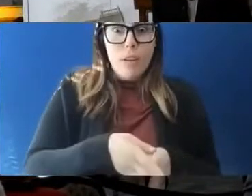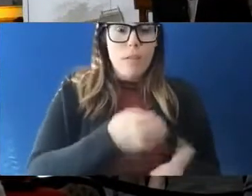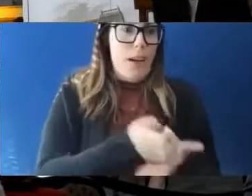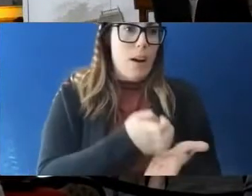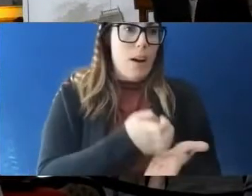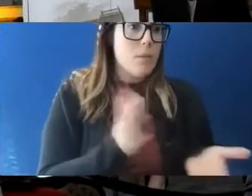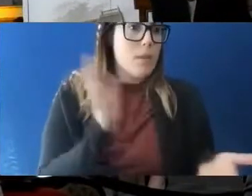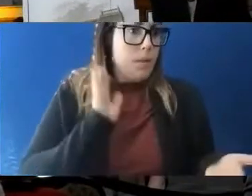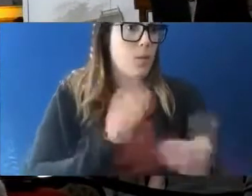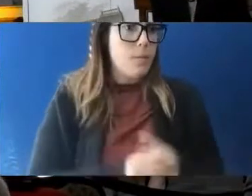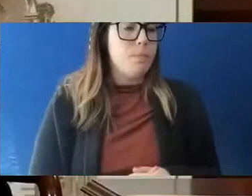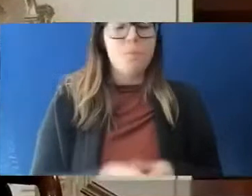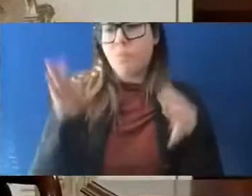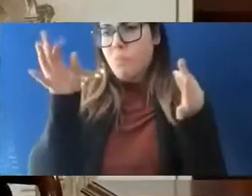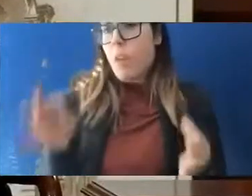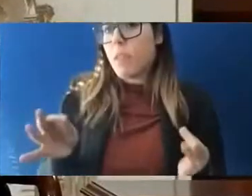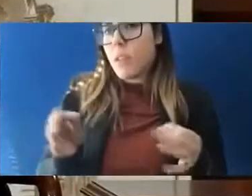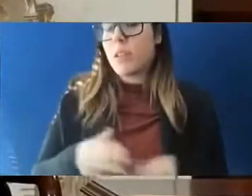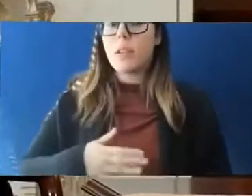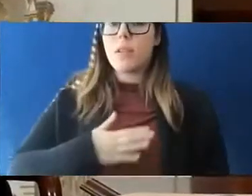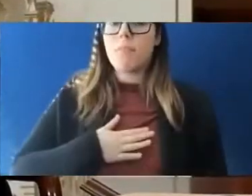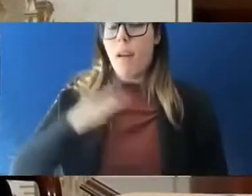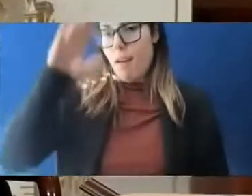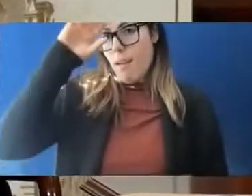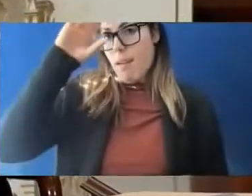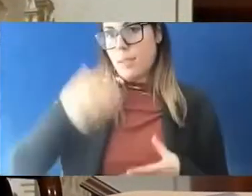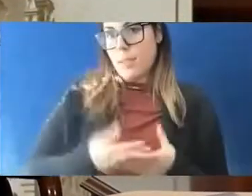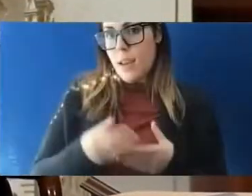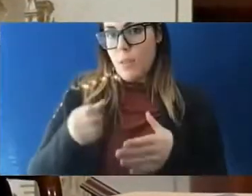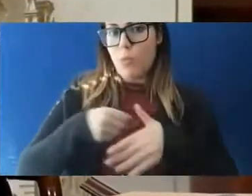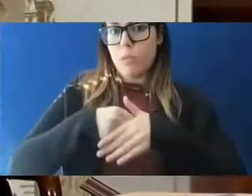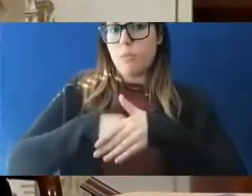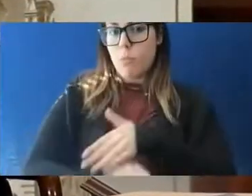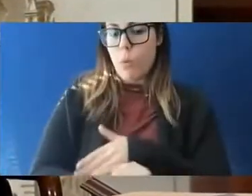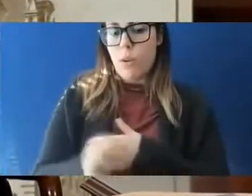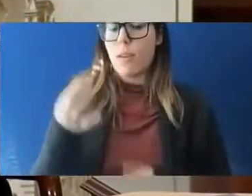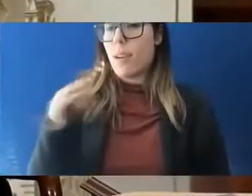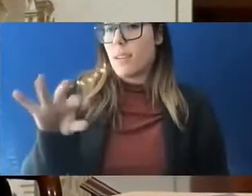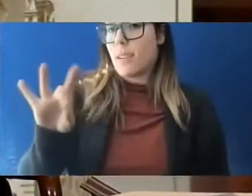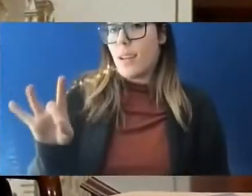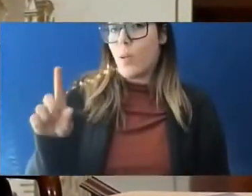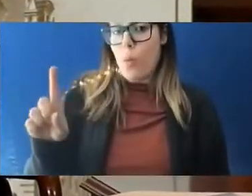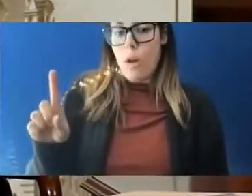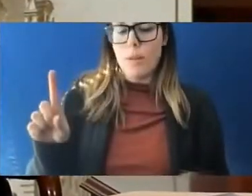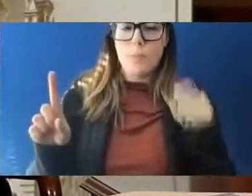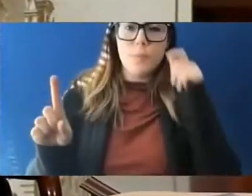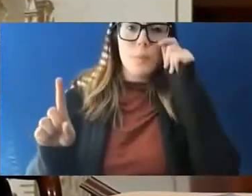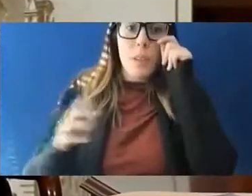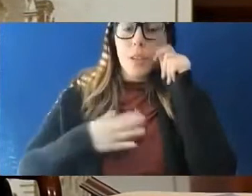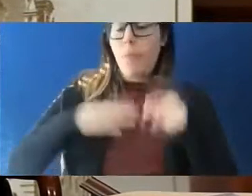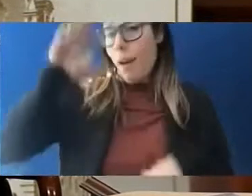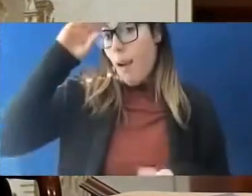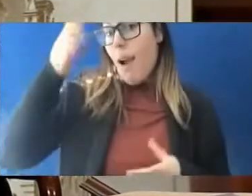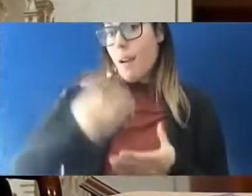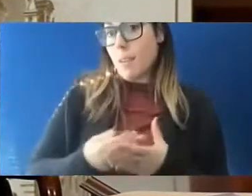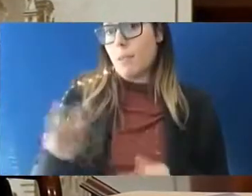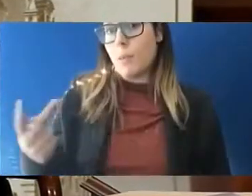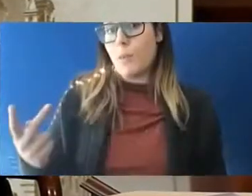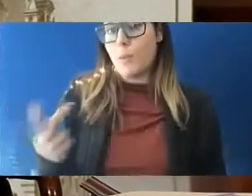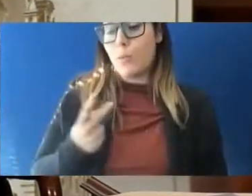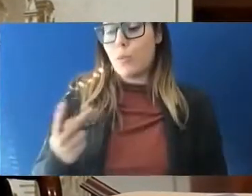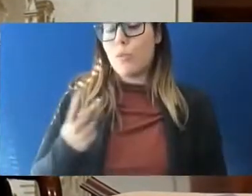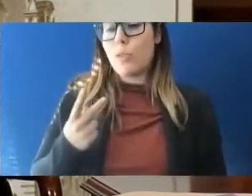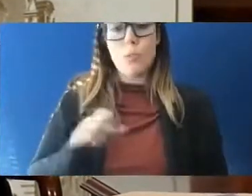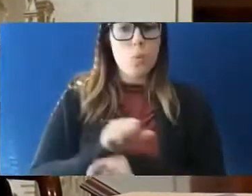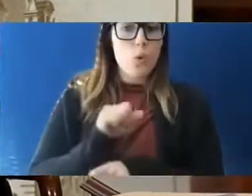Well, absolutely. So my son was born in 1981. My husband and I